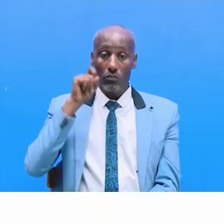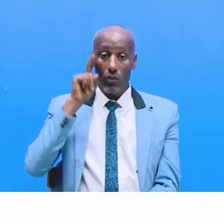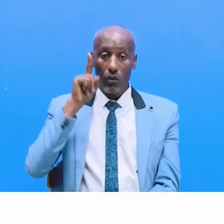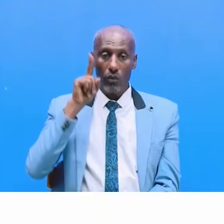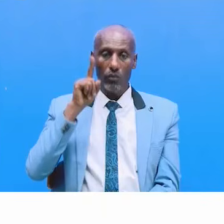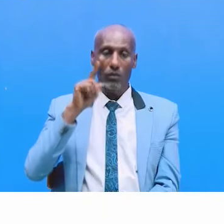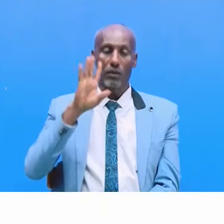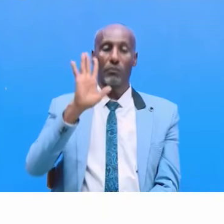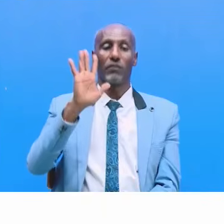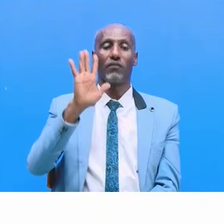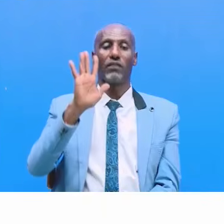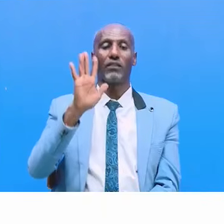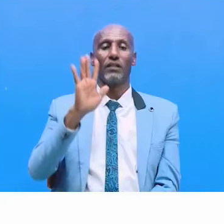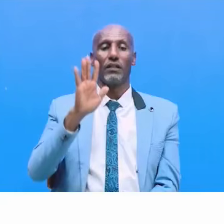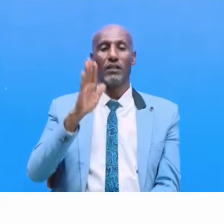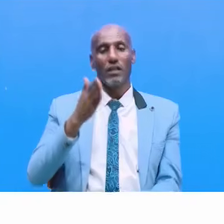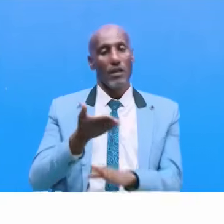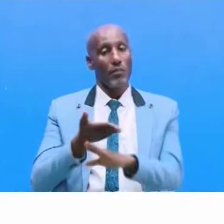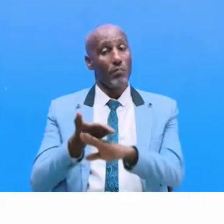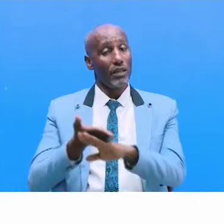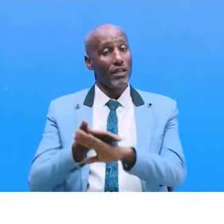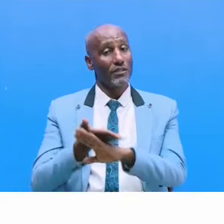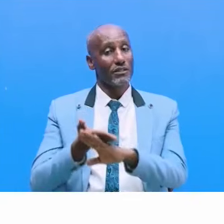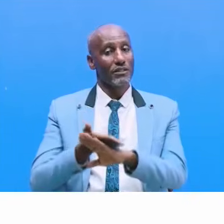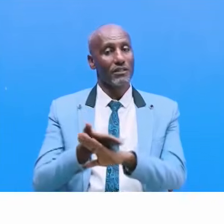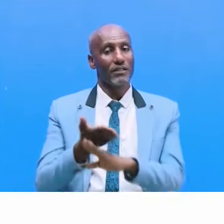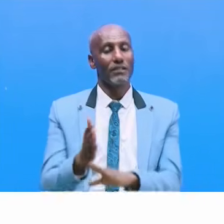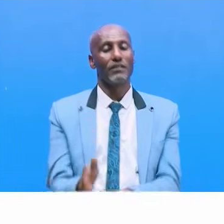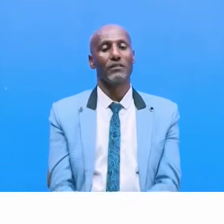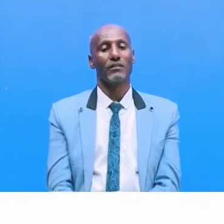5. Please